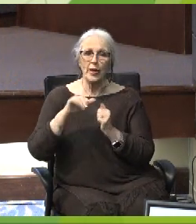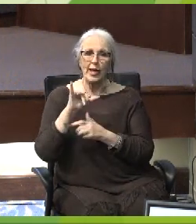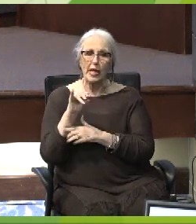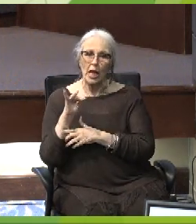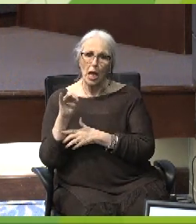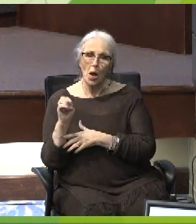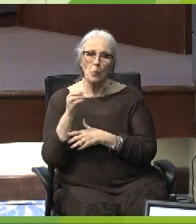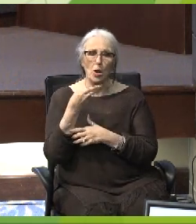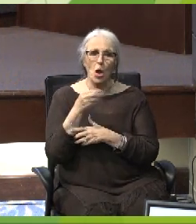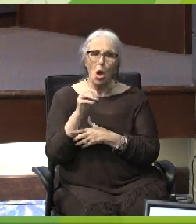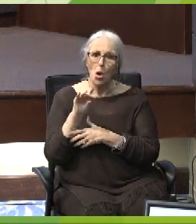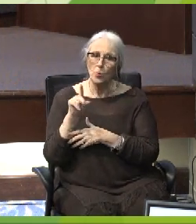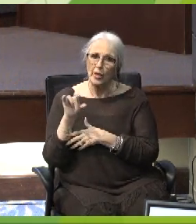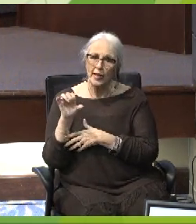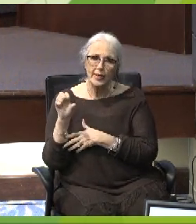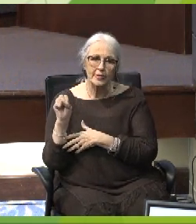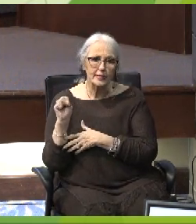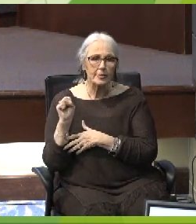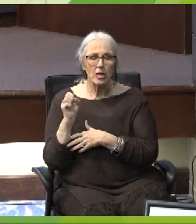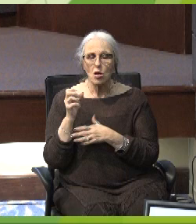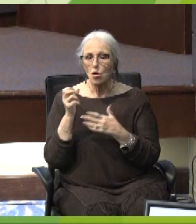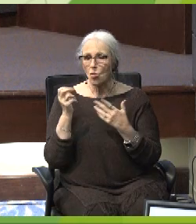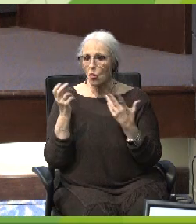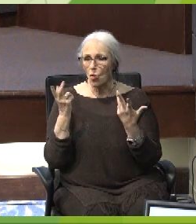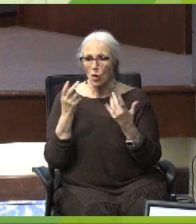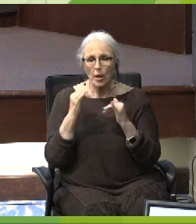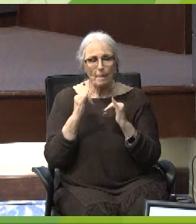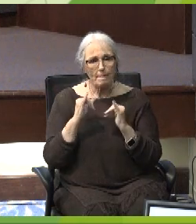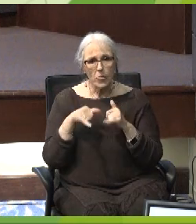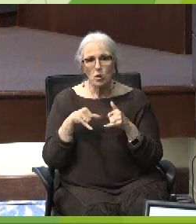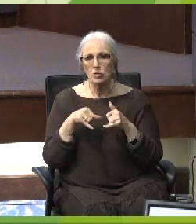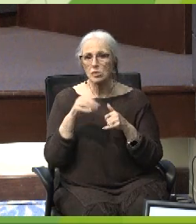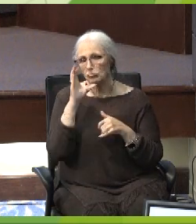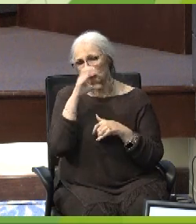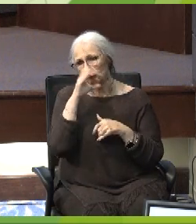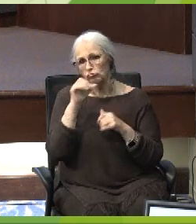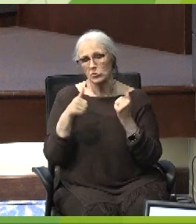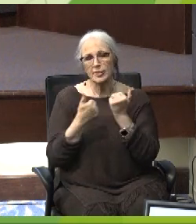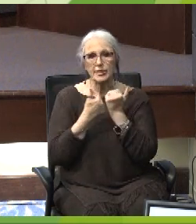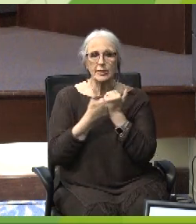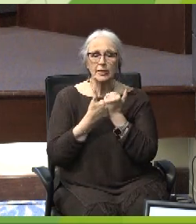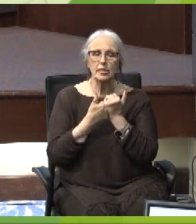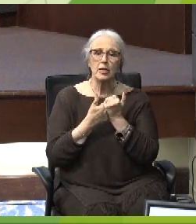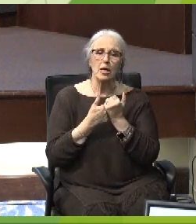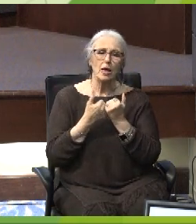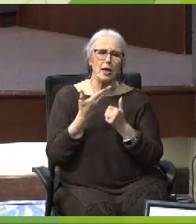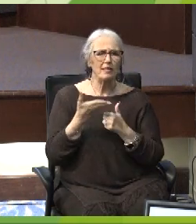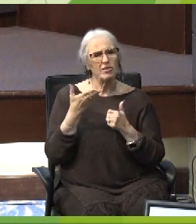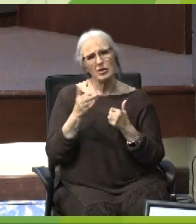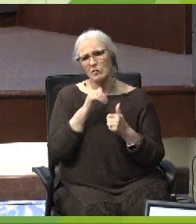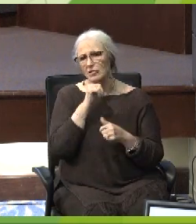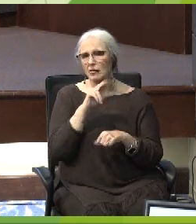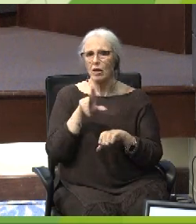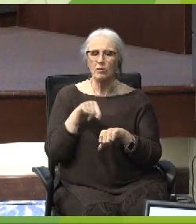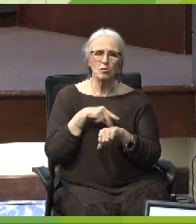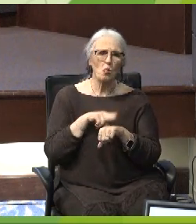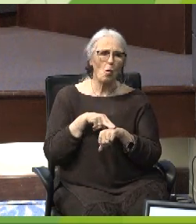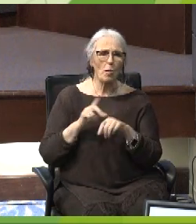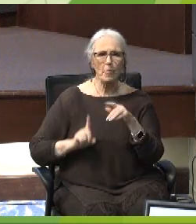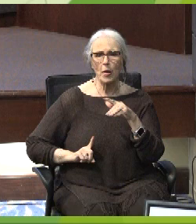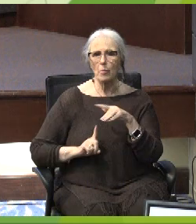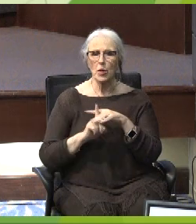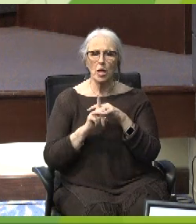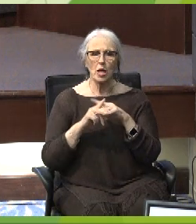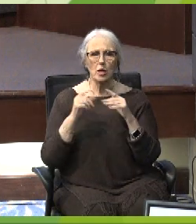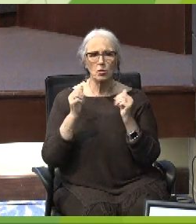homeless, or just an individual seeking assistance, and things that don't typically come up